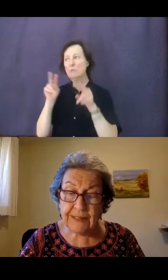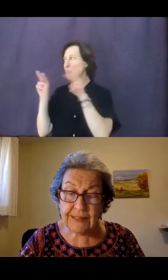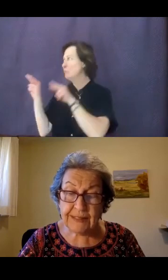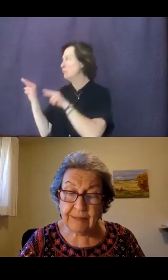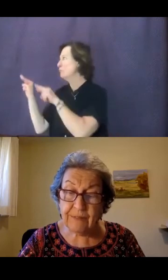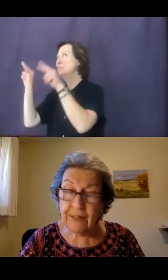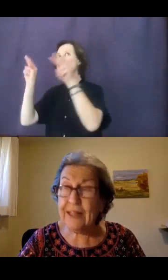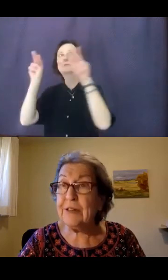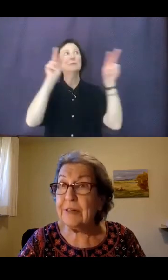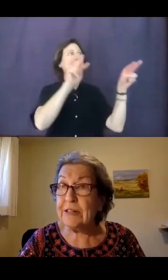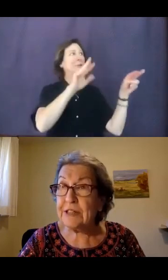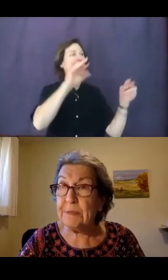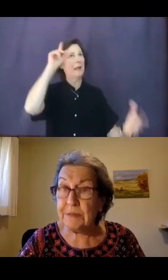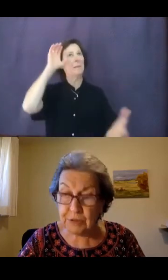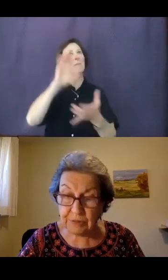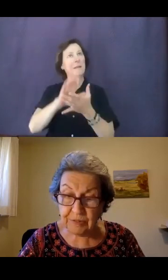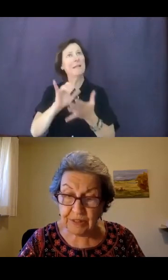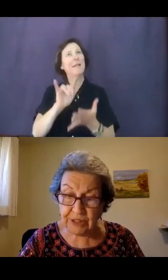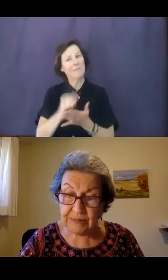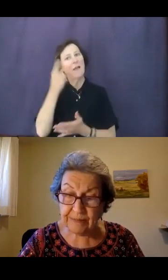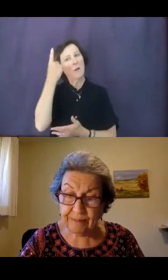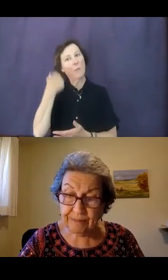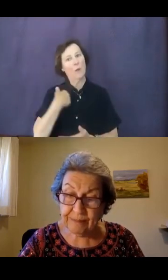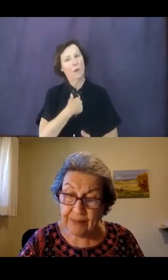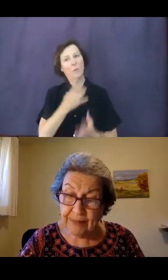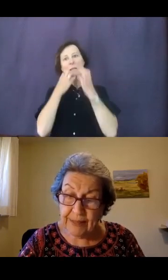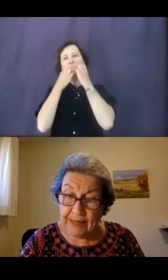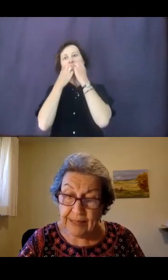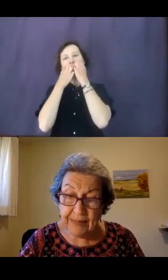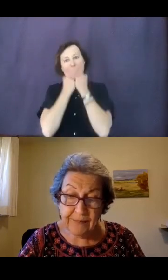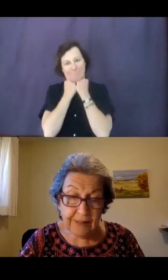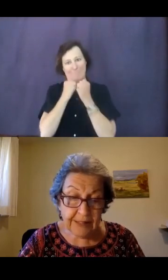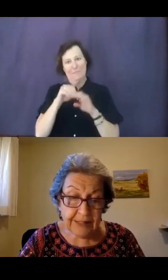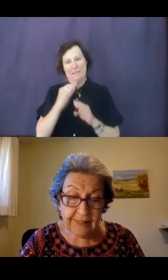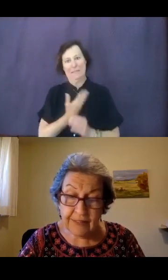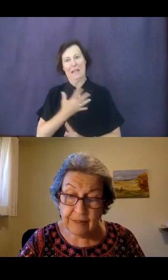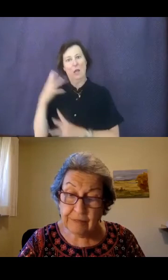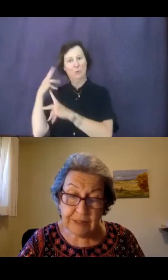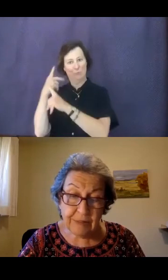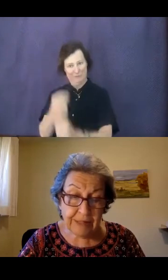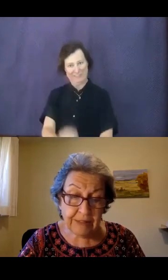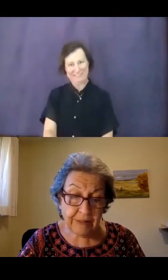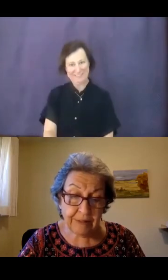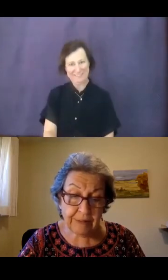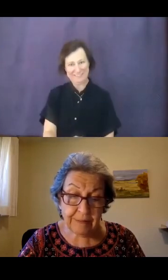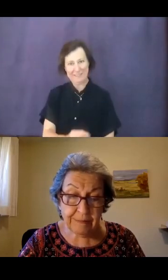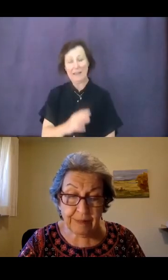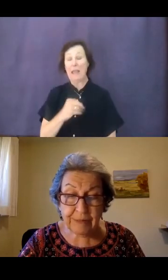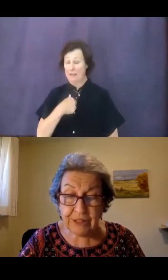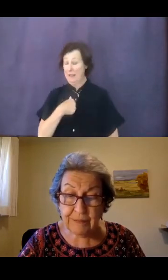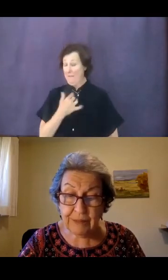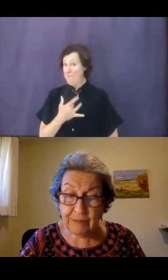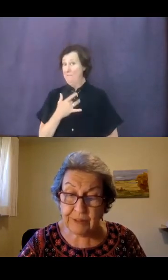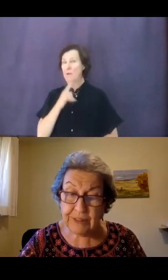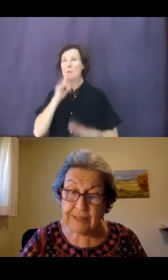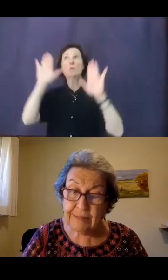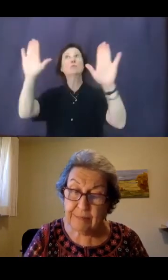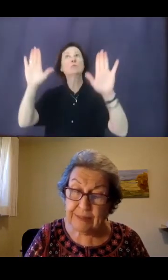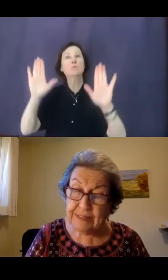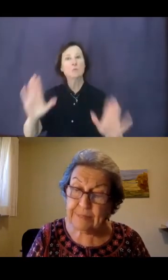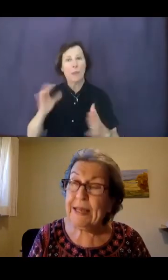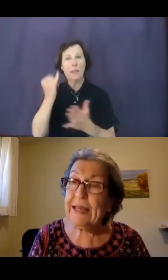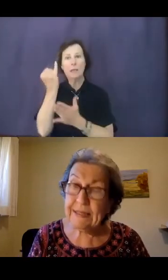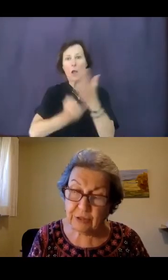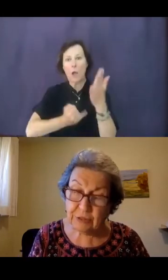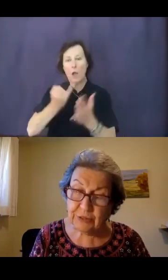the things that we value in our spiritual tradition. And I find that really great art, by which I mean works that bring